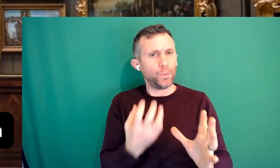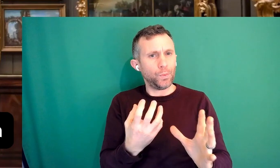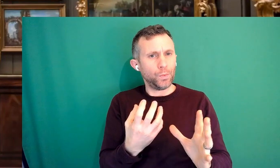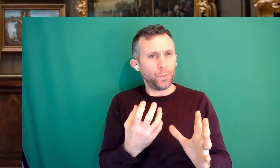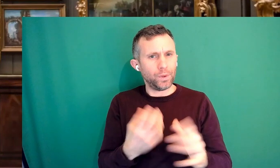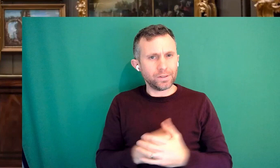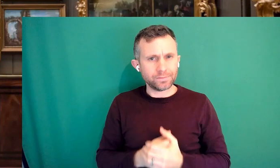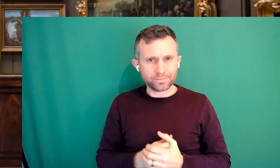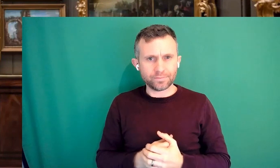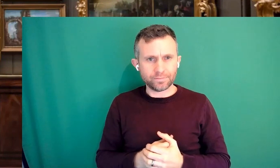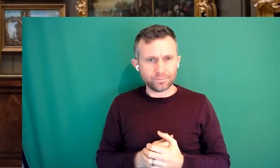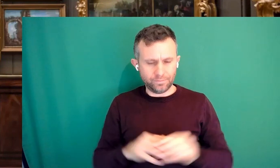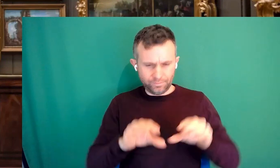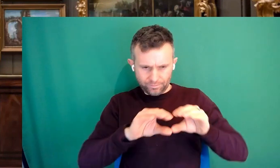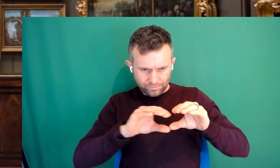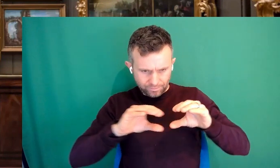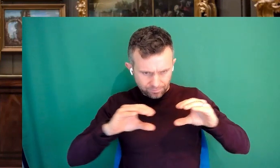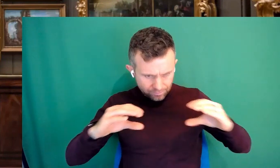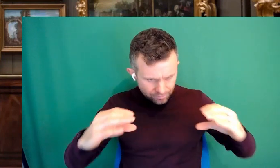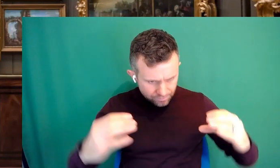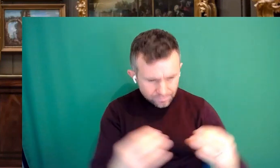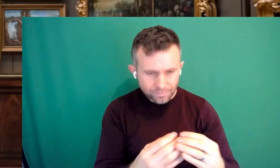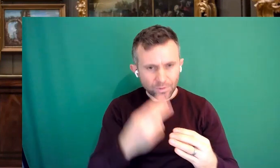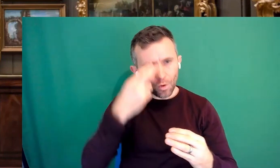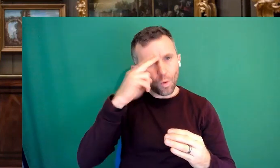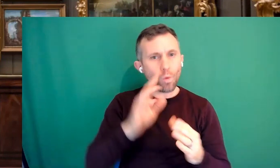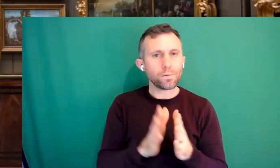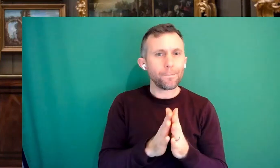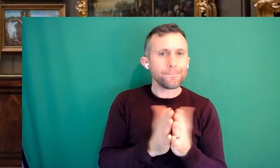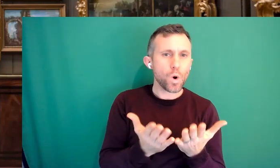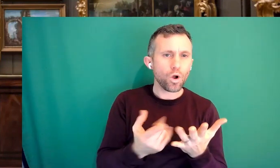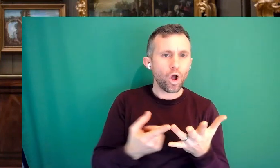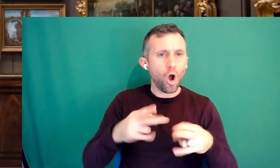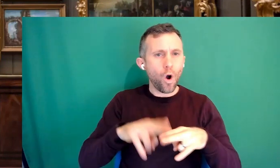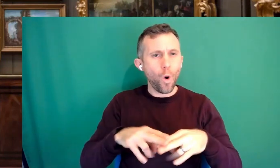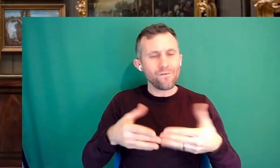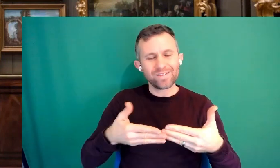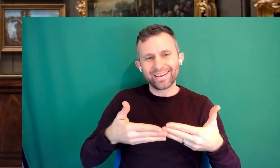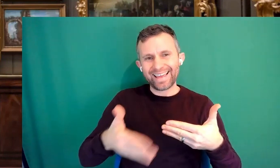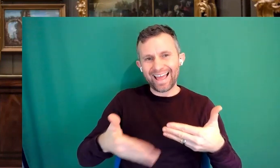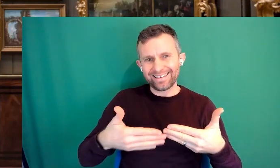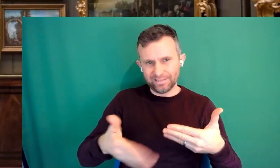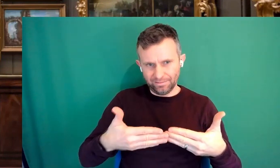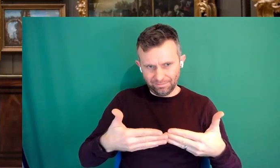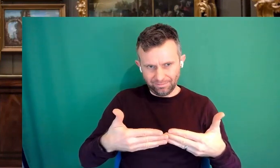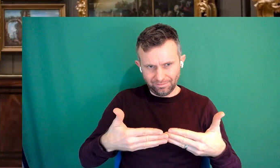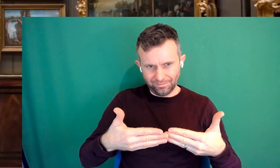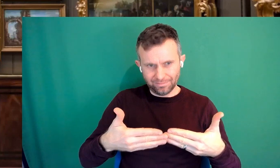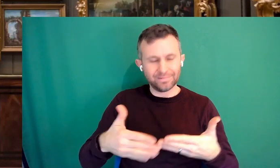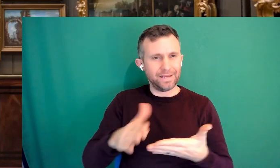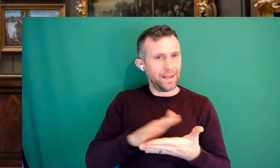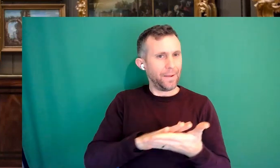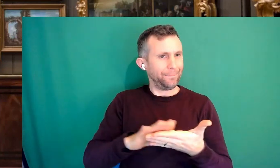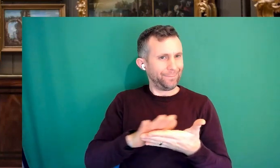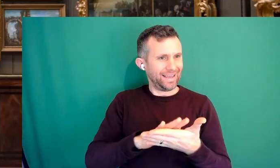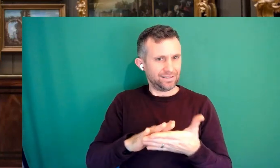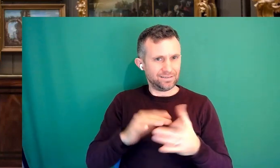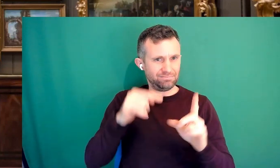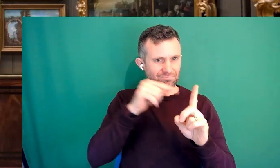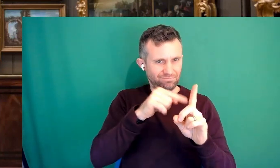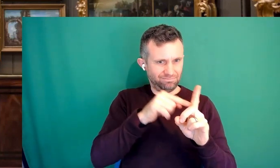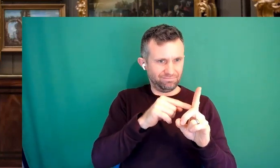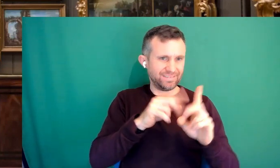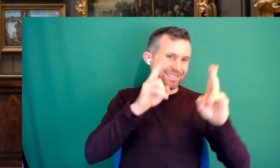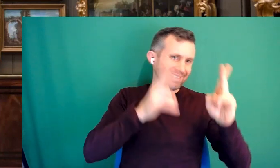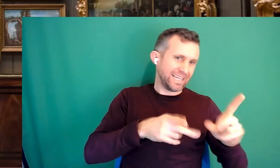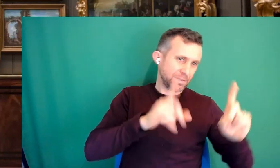collection. Once again, Soane has filled every square inch of the walls. Above, out